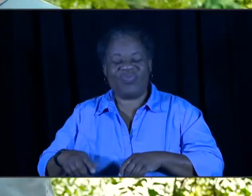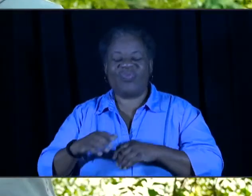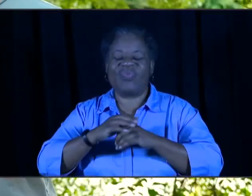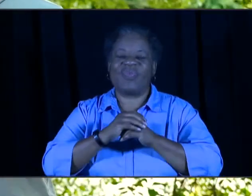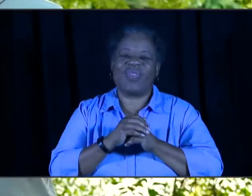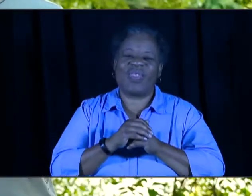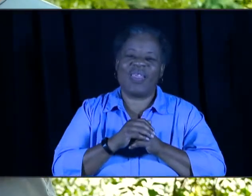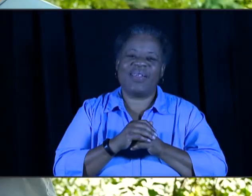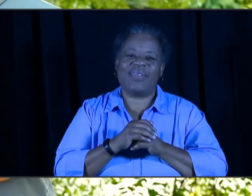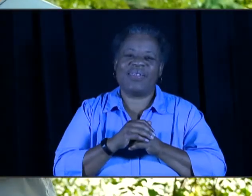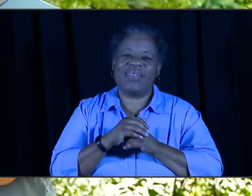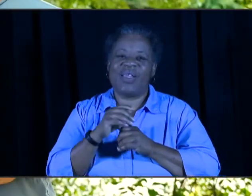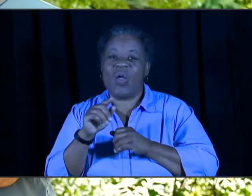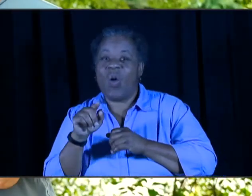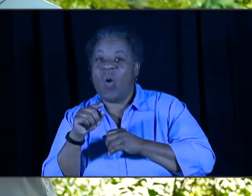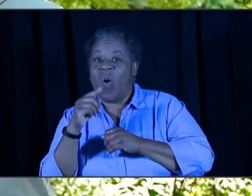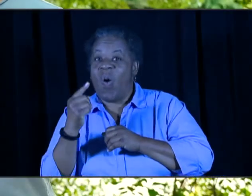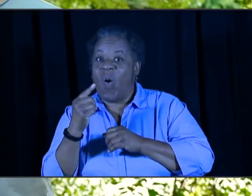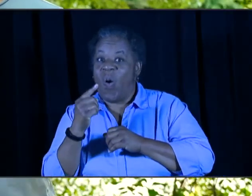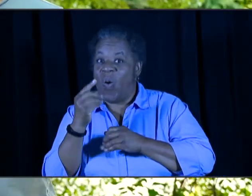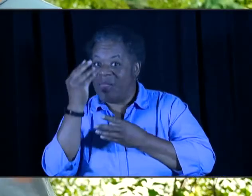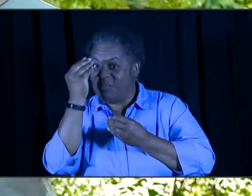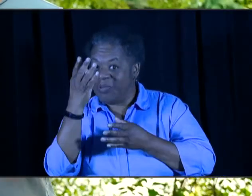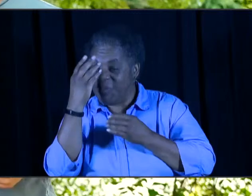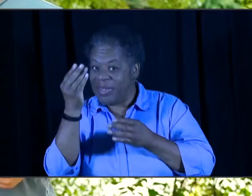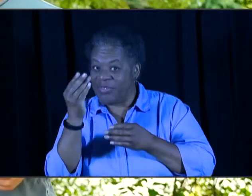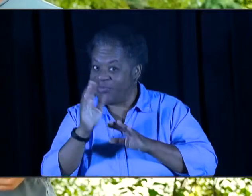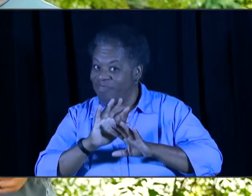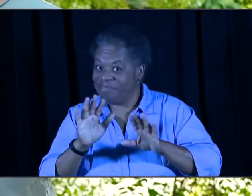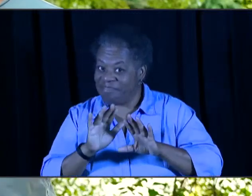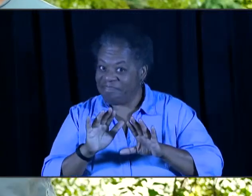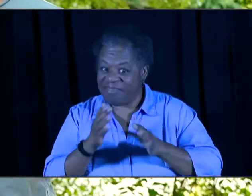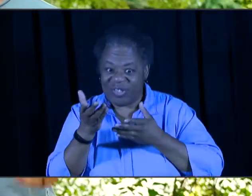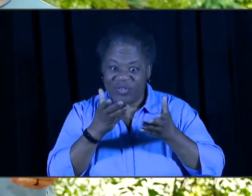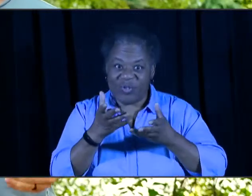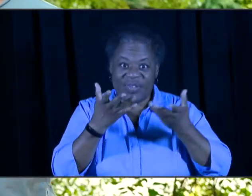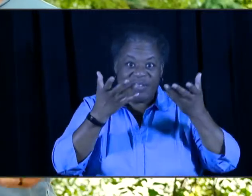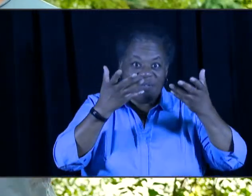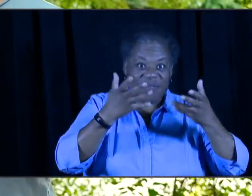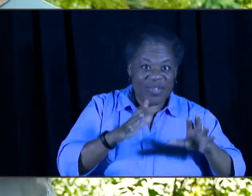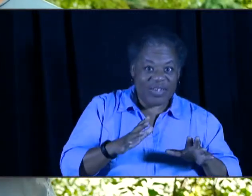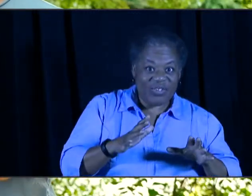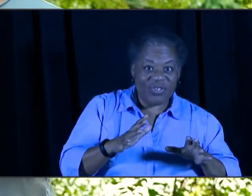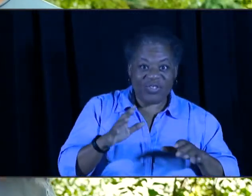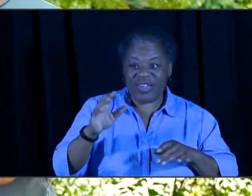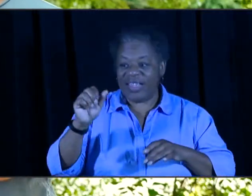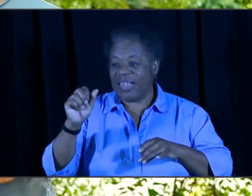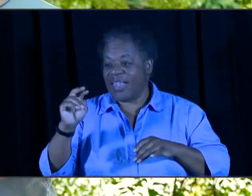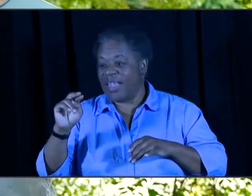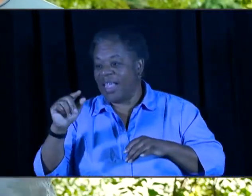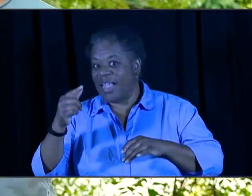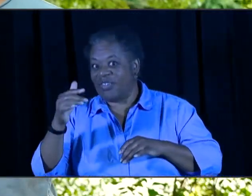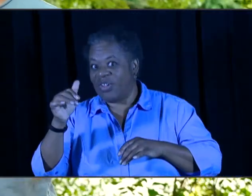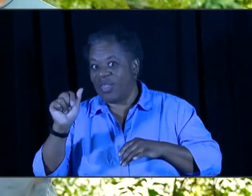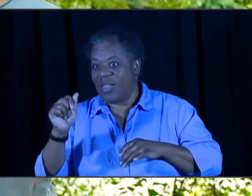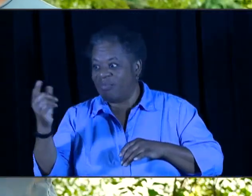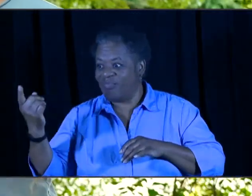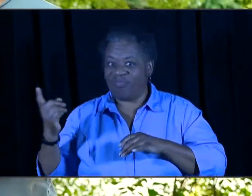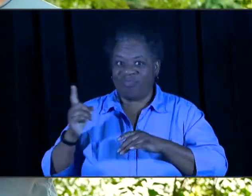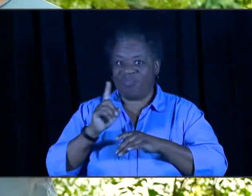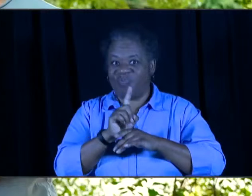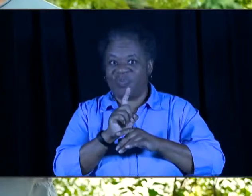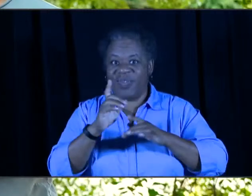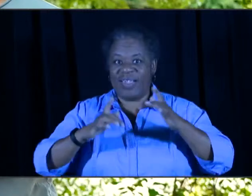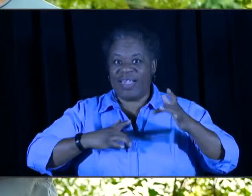not the only update we have about Kidstown. Stay tuned after service, because our Wilmington director, Angela Rogers, is going to give us an exciting update